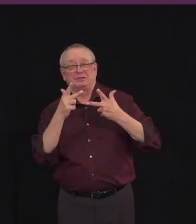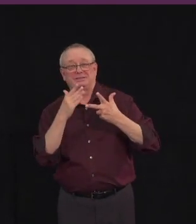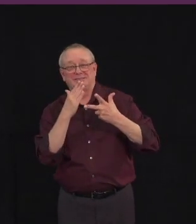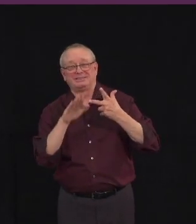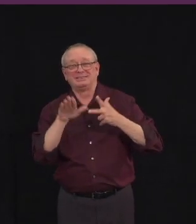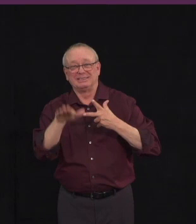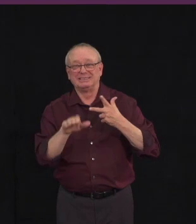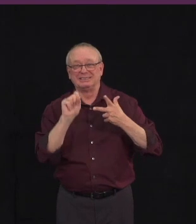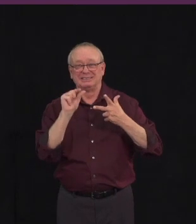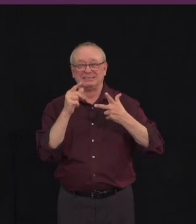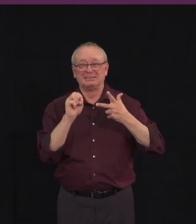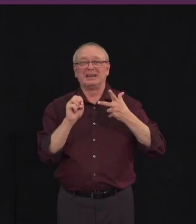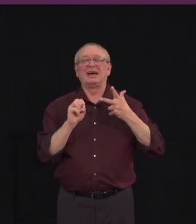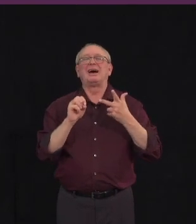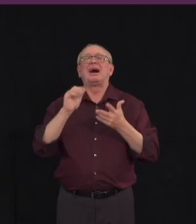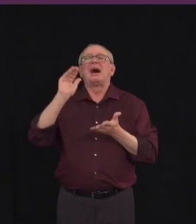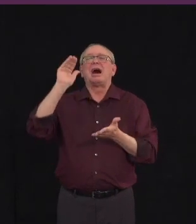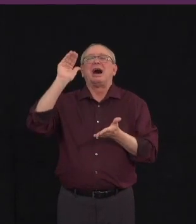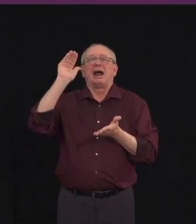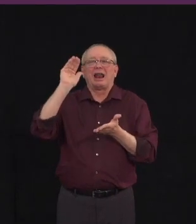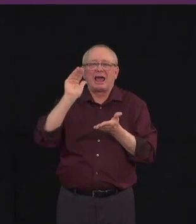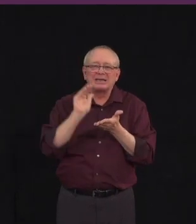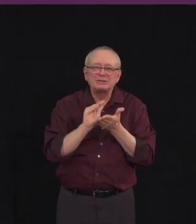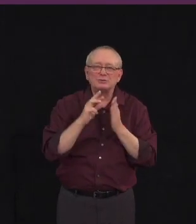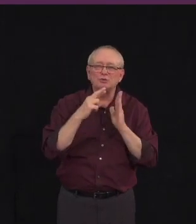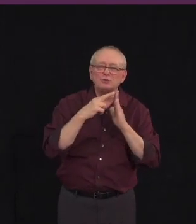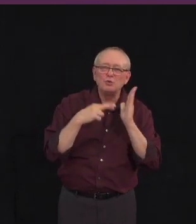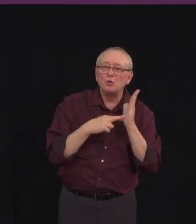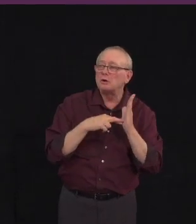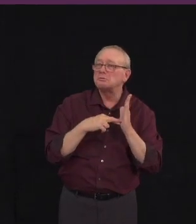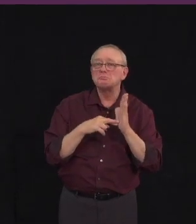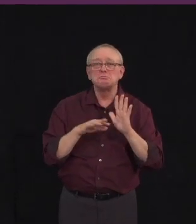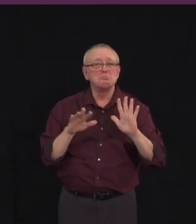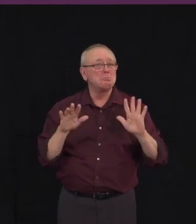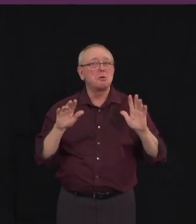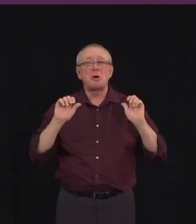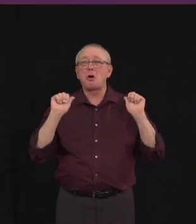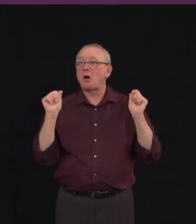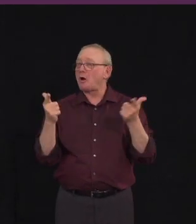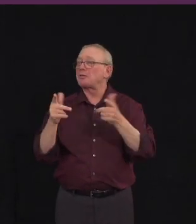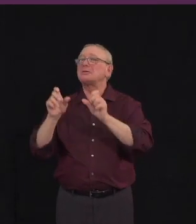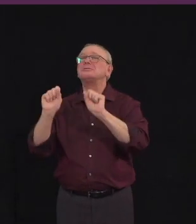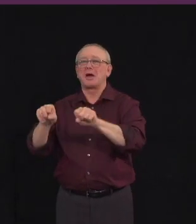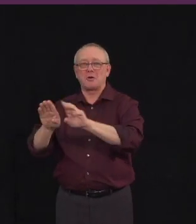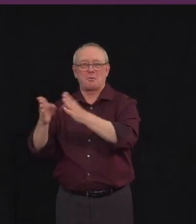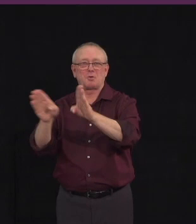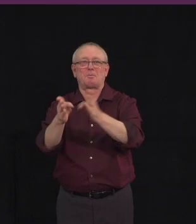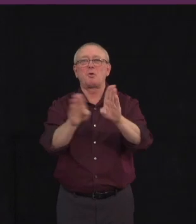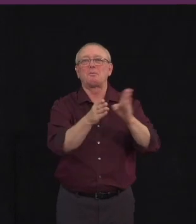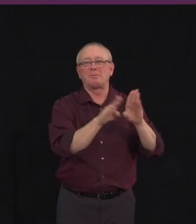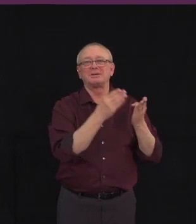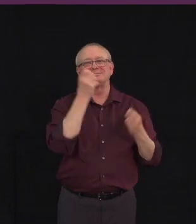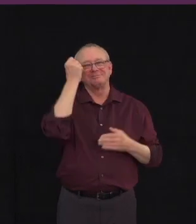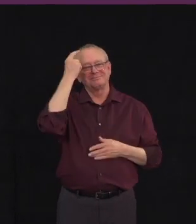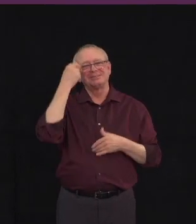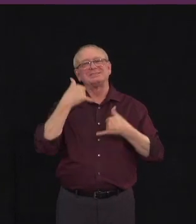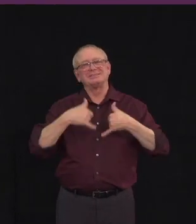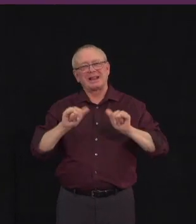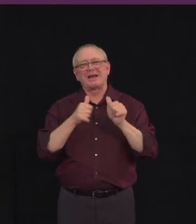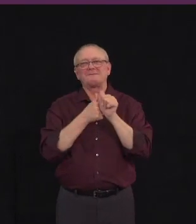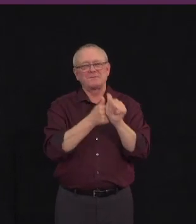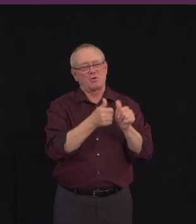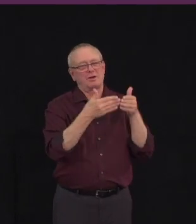example, reopening all businesses and services, obviously with some prudent public health restrictions, permitting